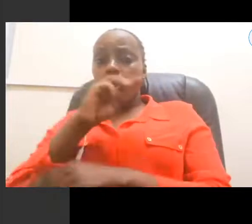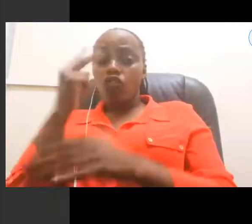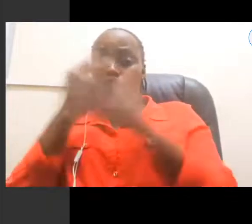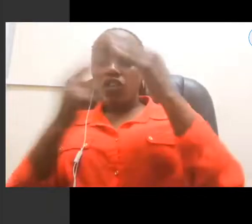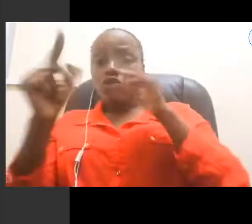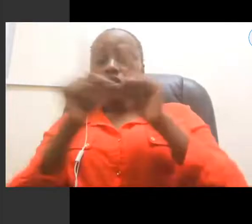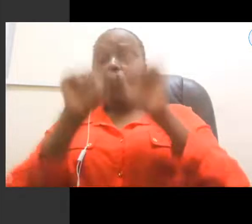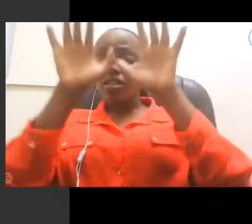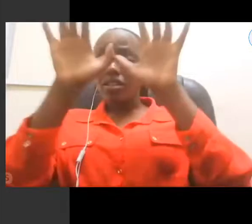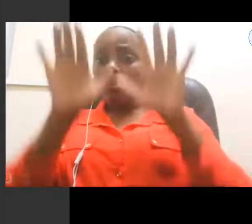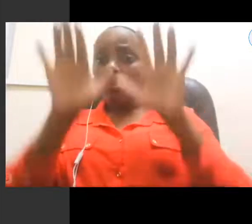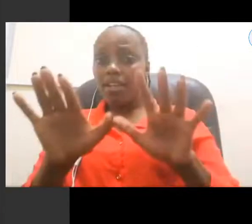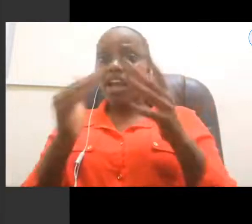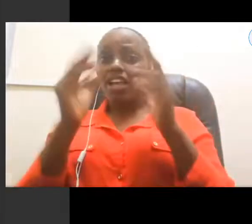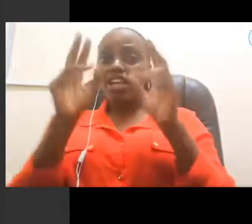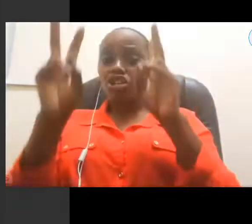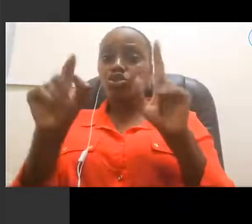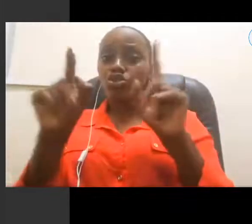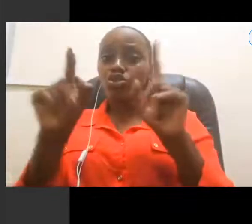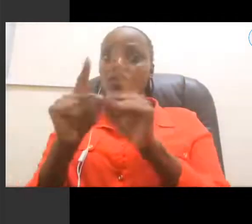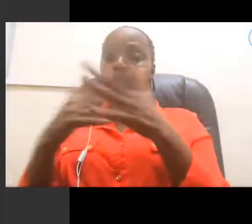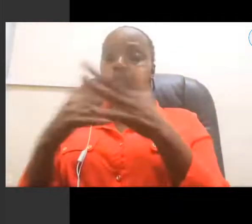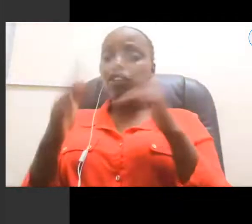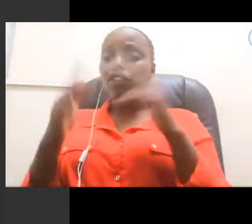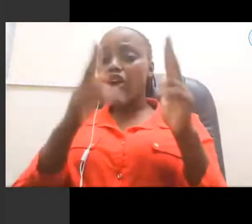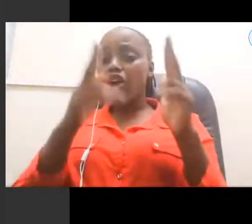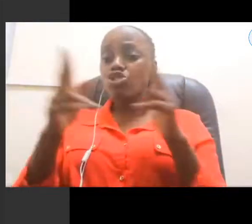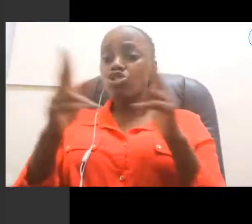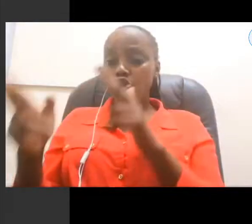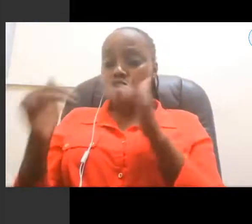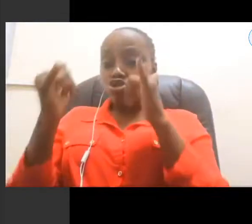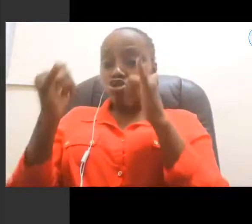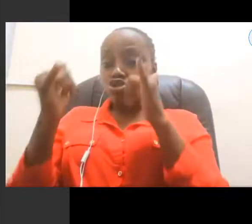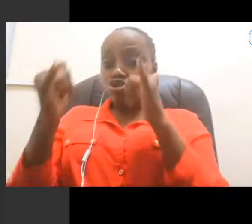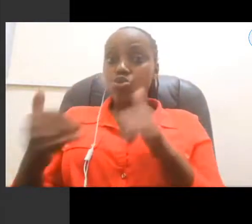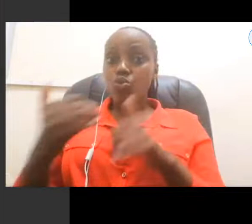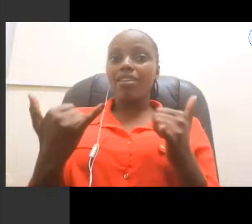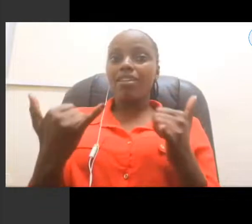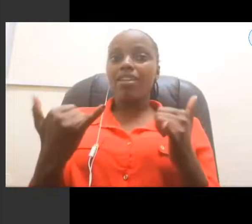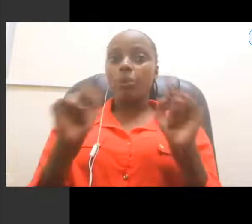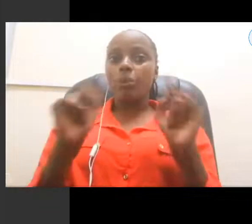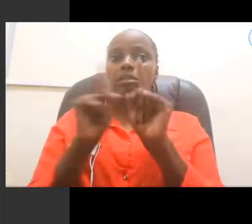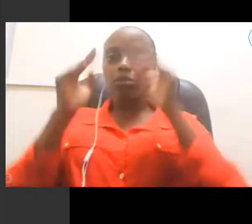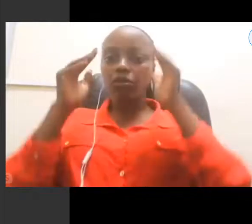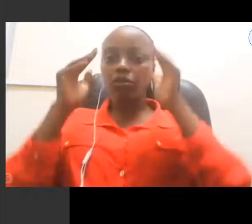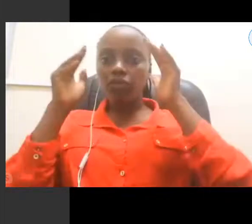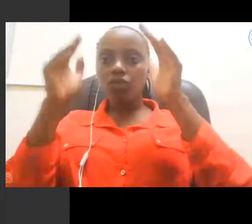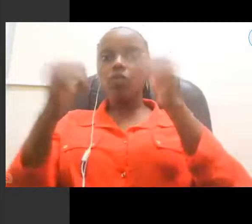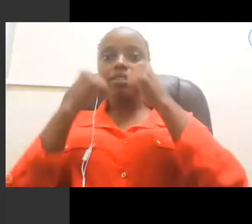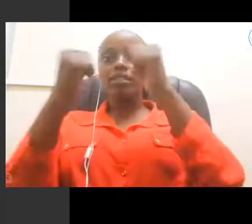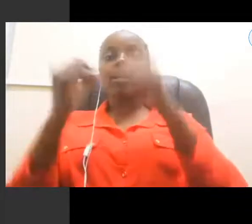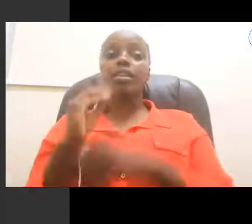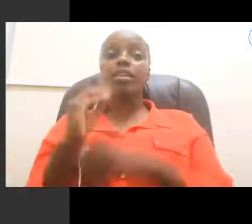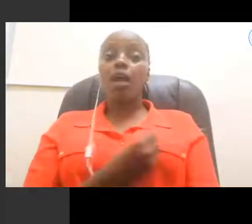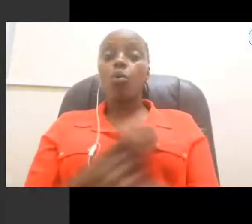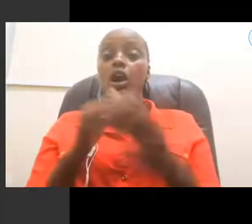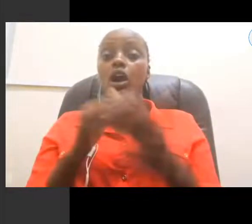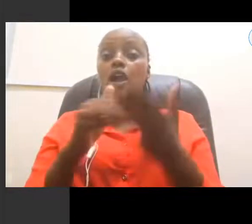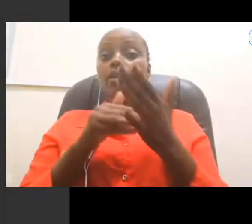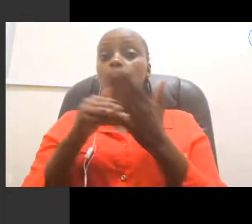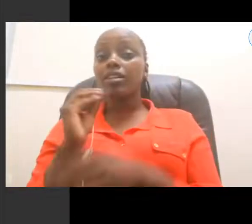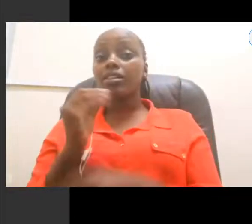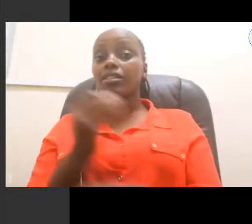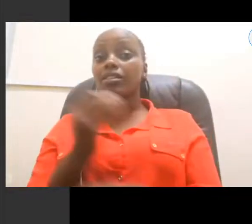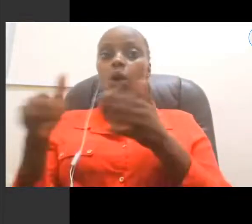view of the new normal that we find ourselves in? Then we'll use, and also looking at our strength, our weaknesses, the opportunity that exists